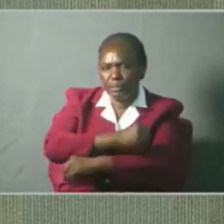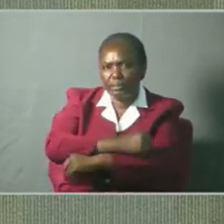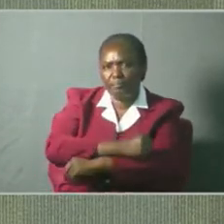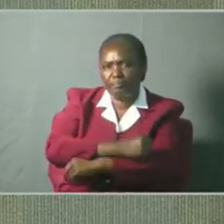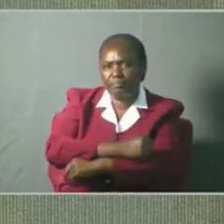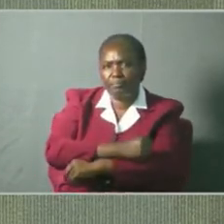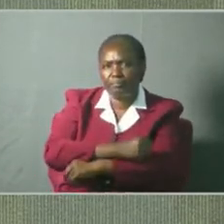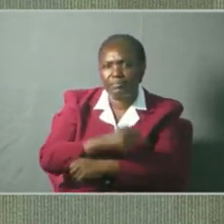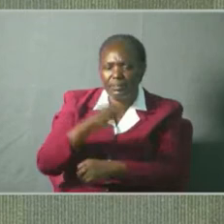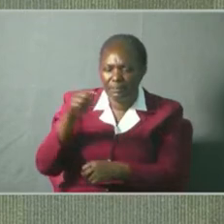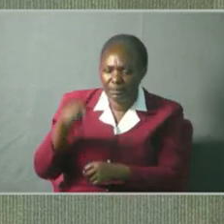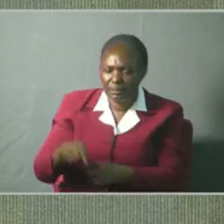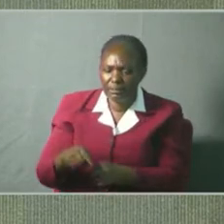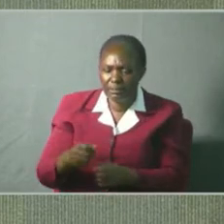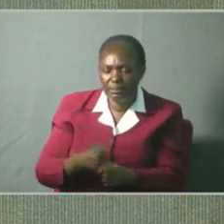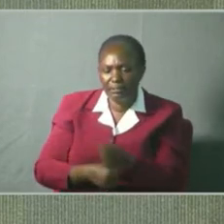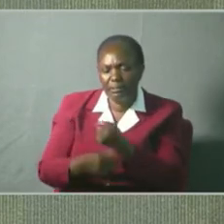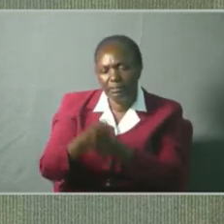This year,